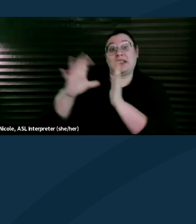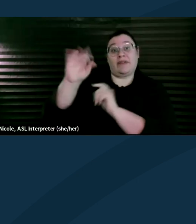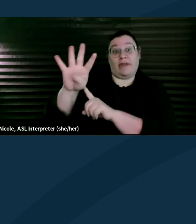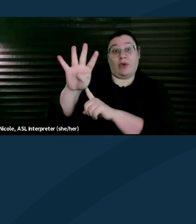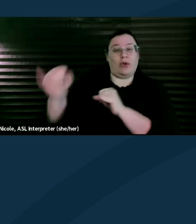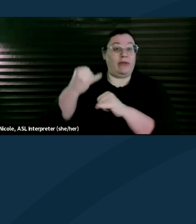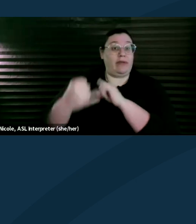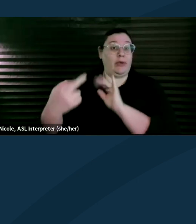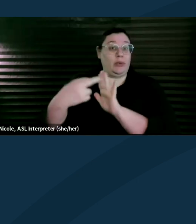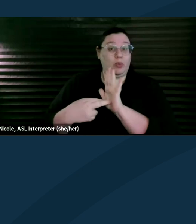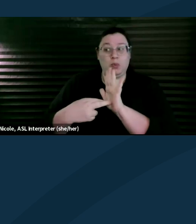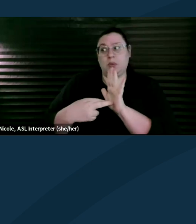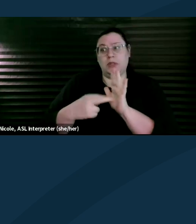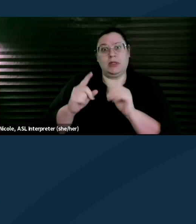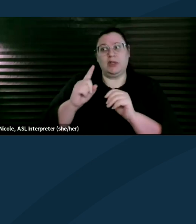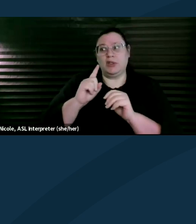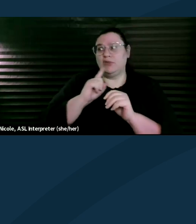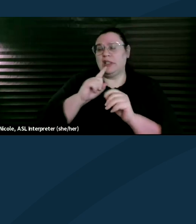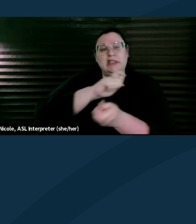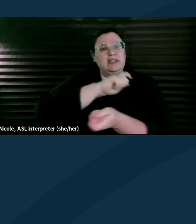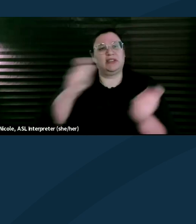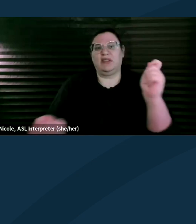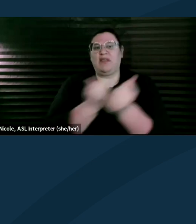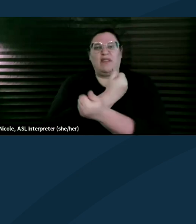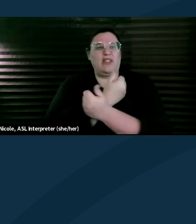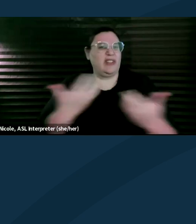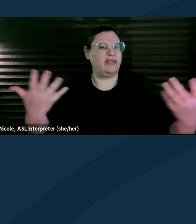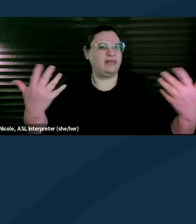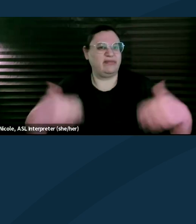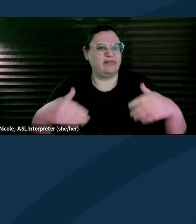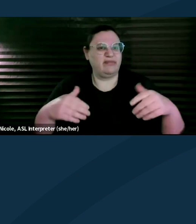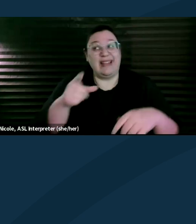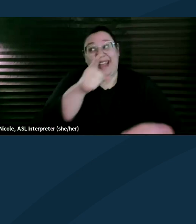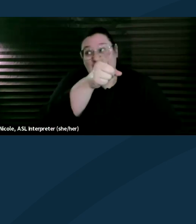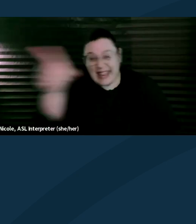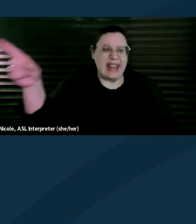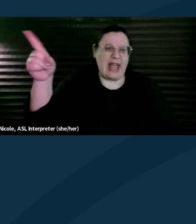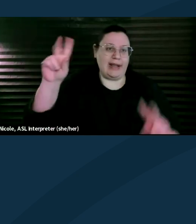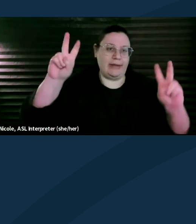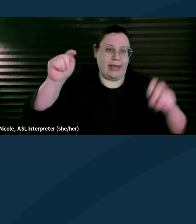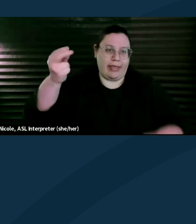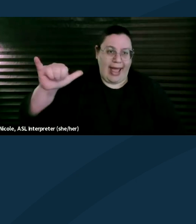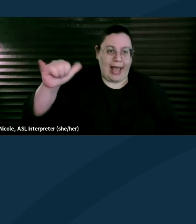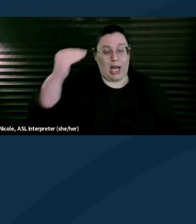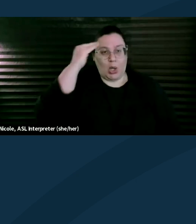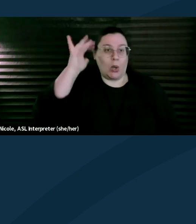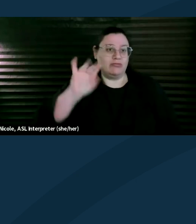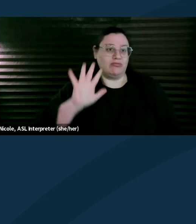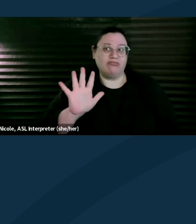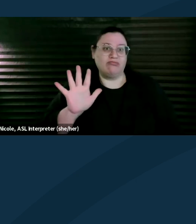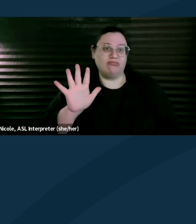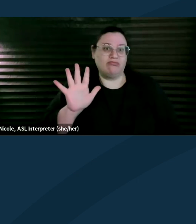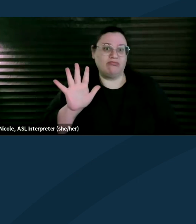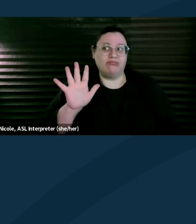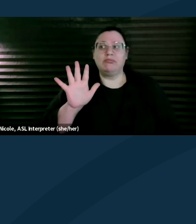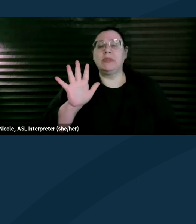rules, really is a game changer. They know it, right? See, it deals